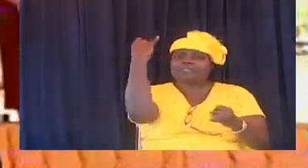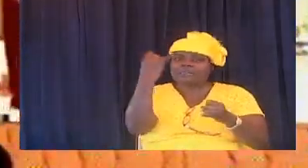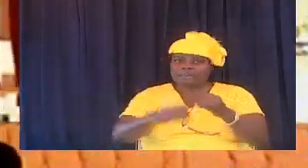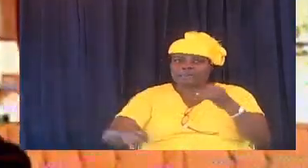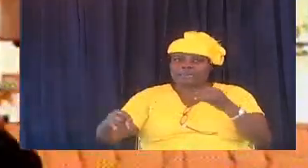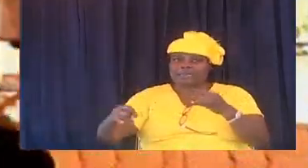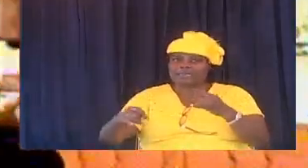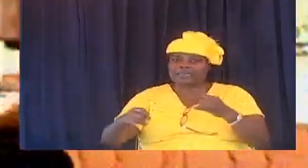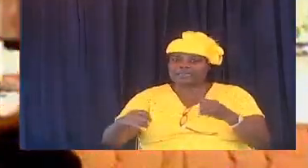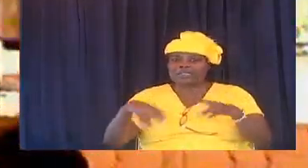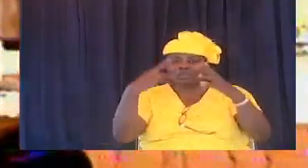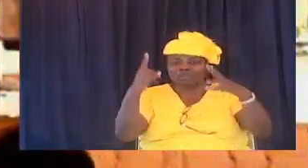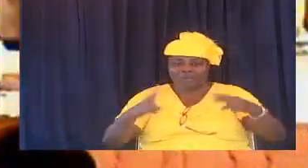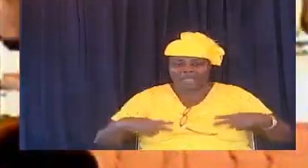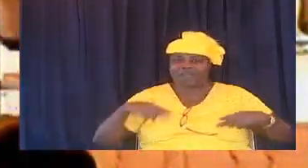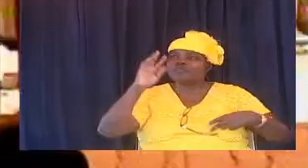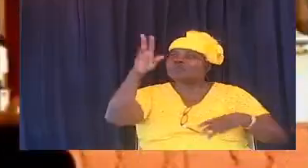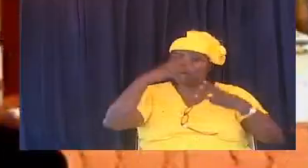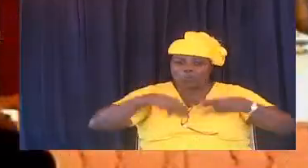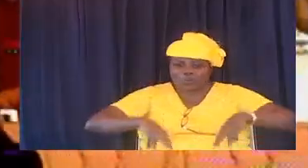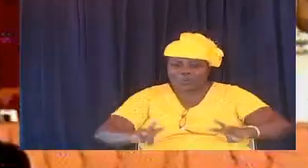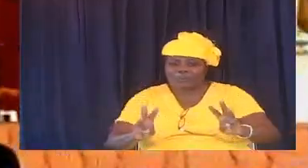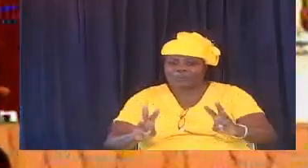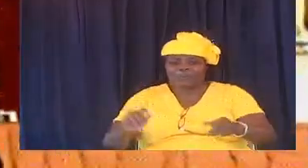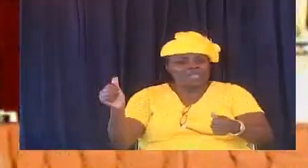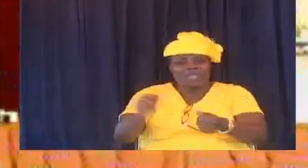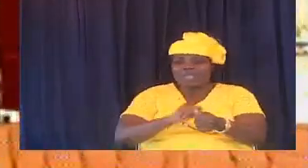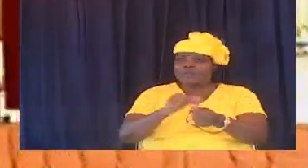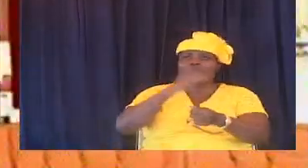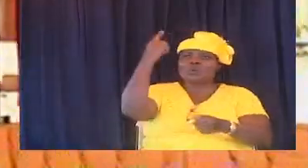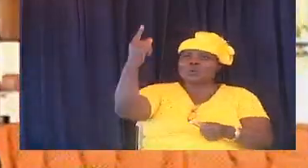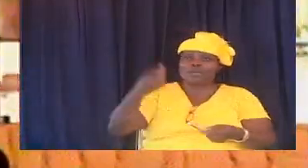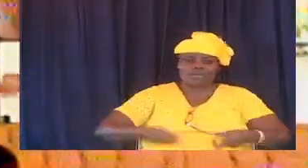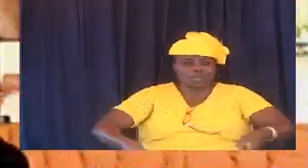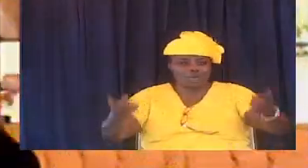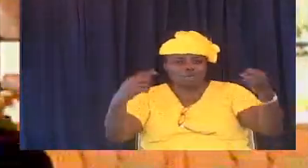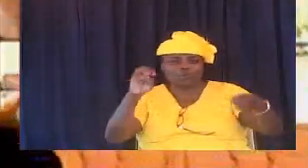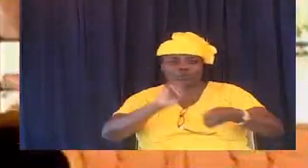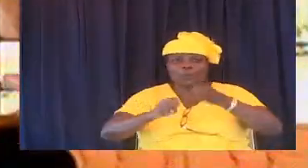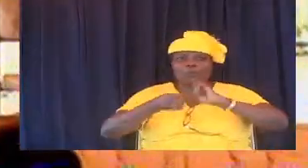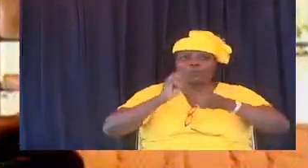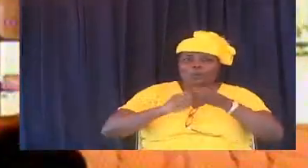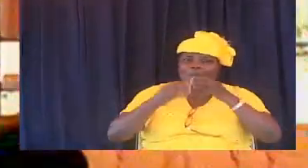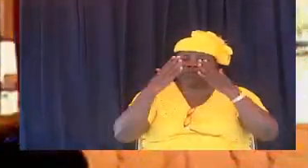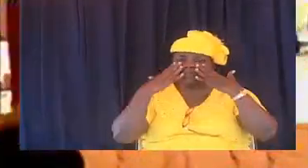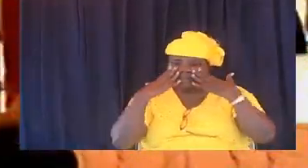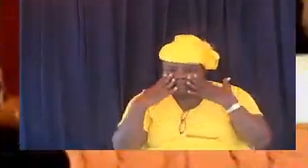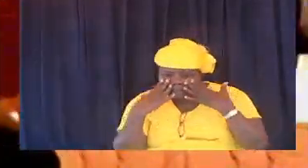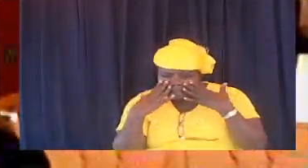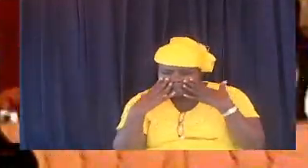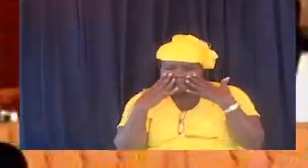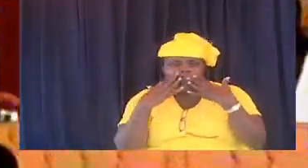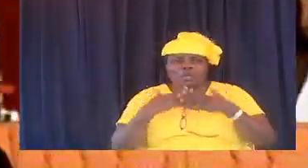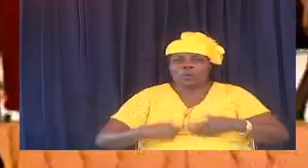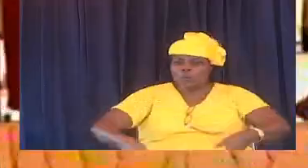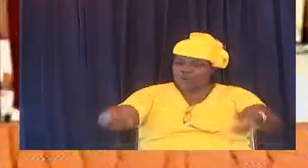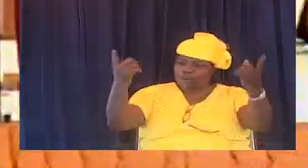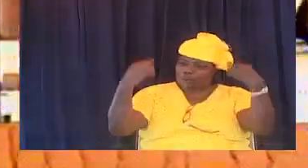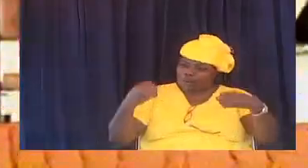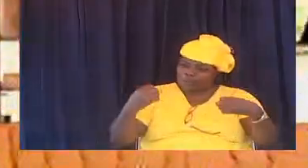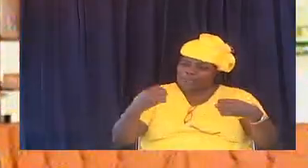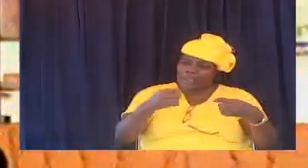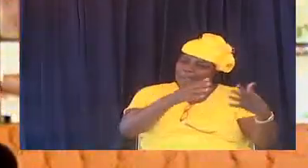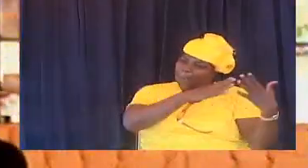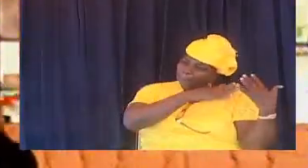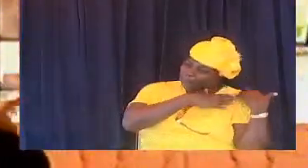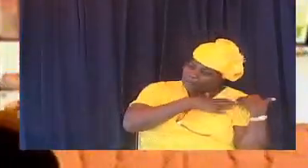Oh God, every person who will come in here who is distressed, every person who comes in who is sad, who is depressed, every person who comes in who is feeling way down, that